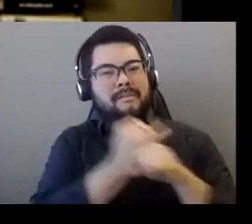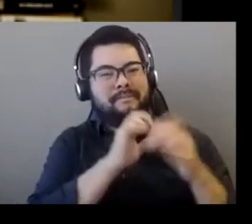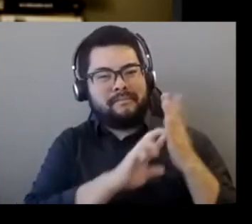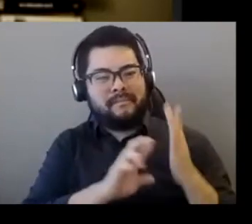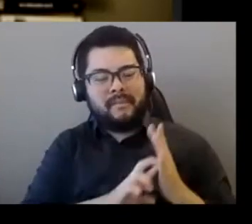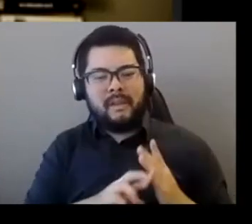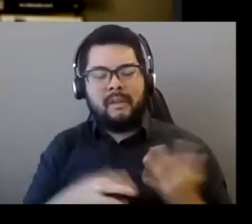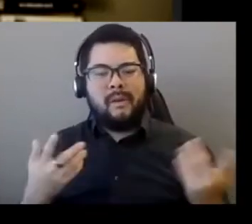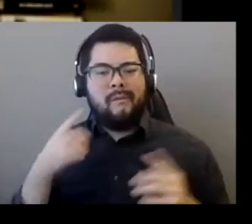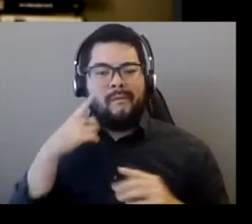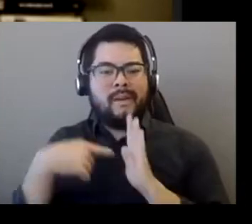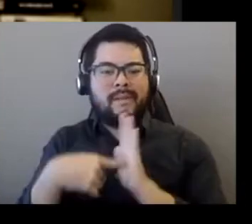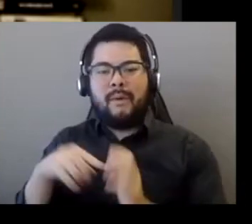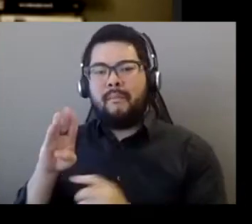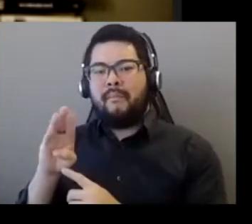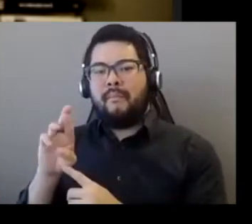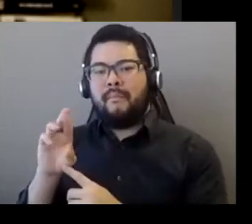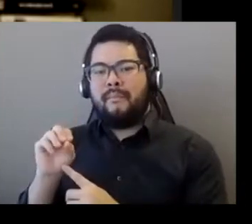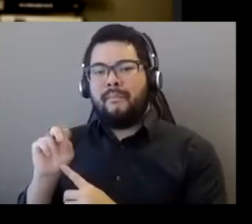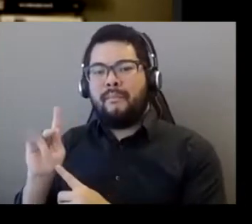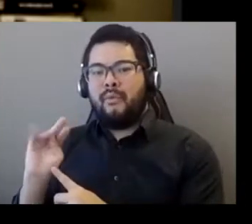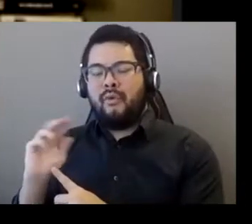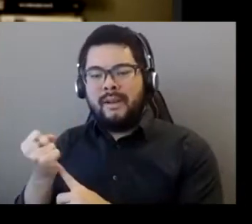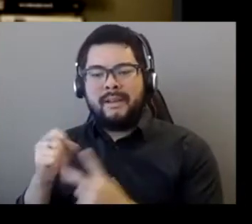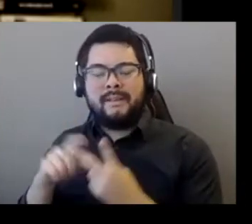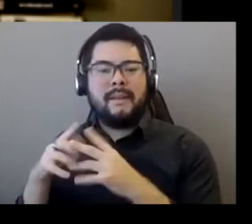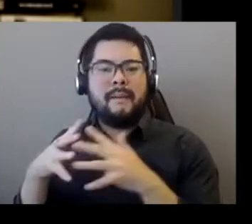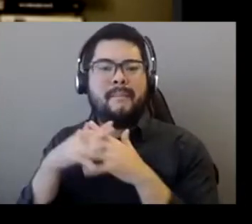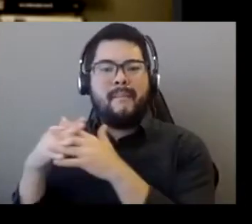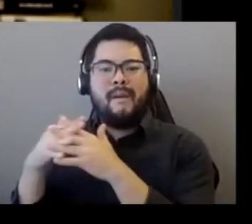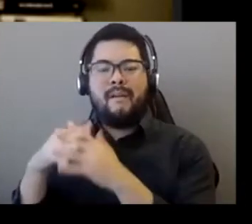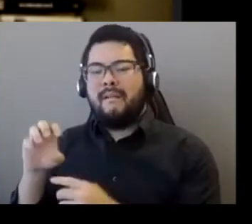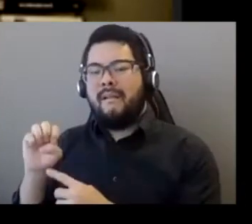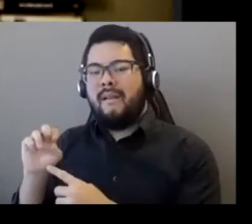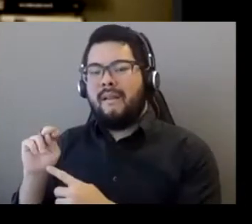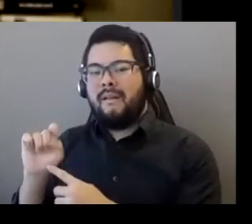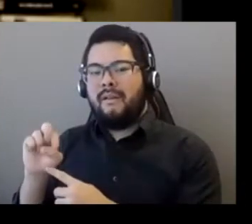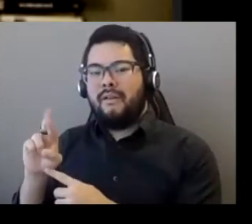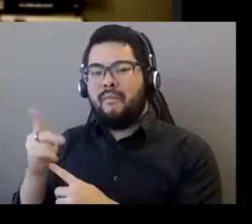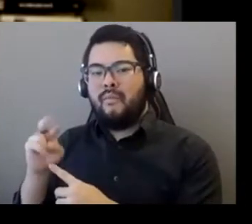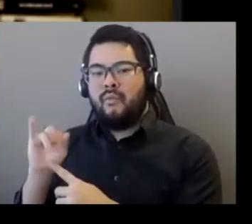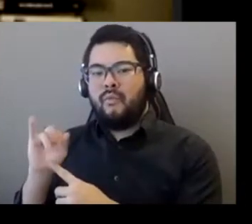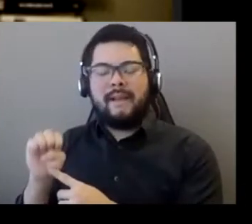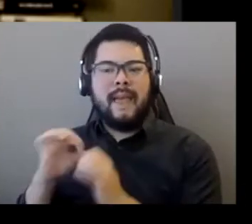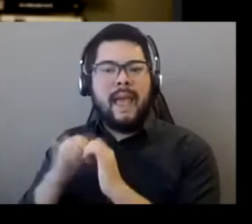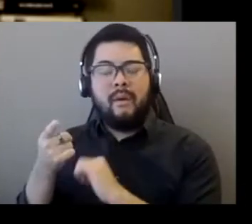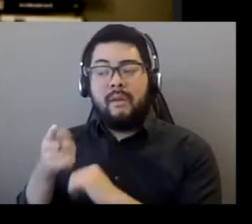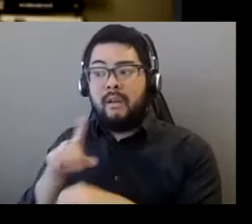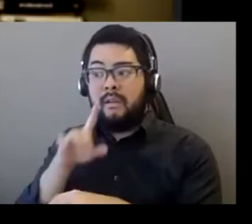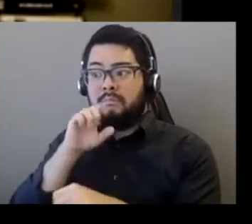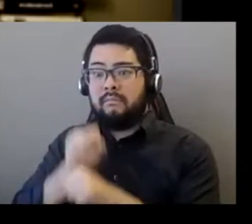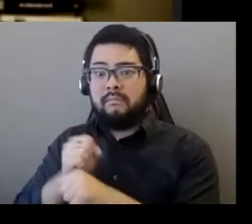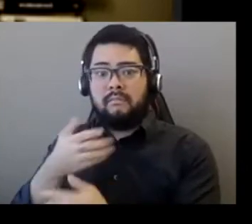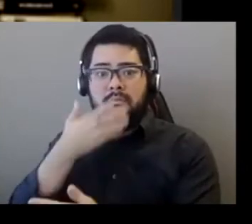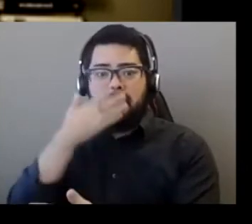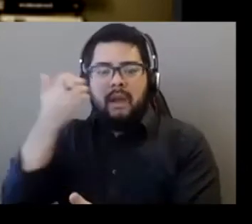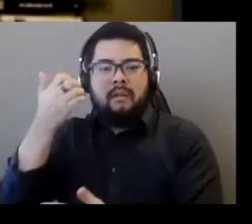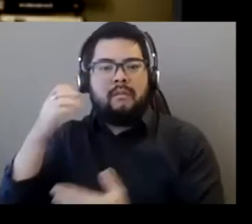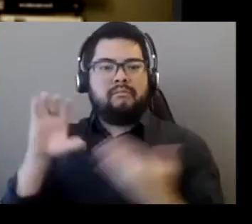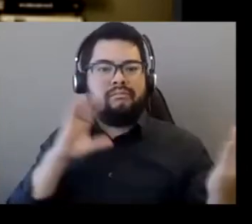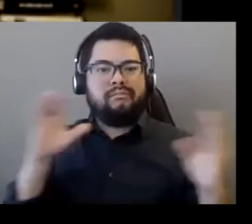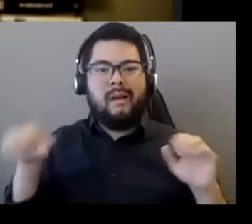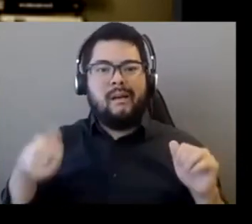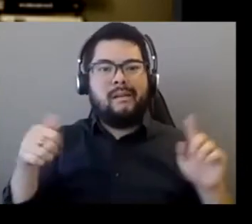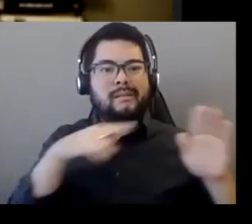makes Brookings and the American Enterprise Institute and all this stuff, what makes them legitimate, more legitimate than, you